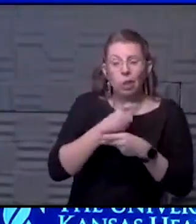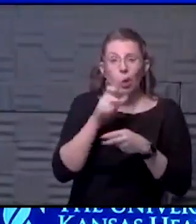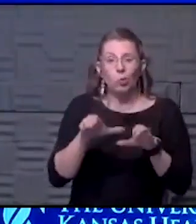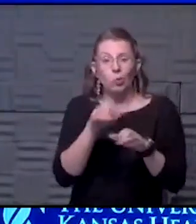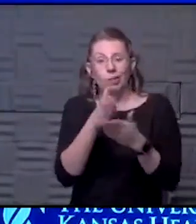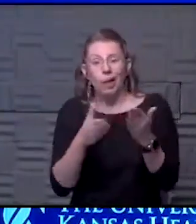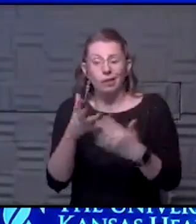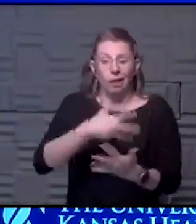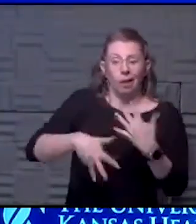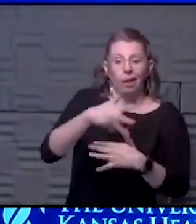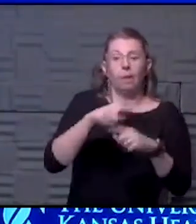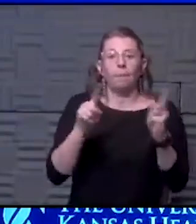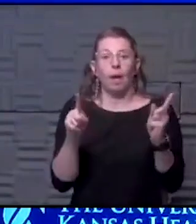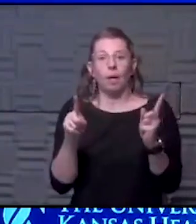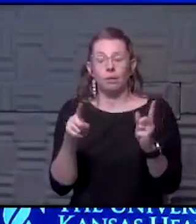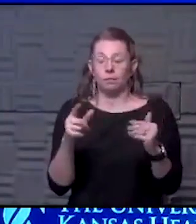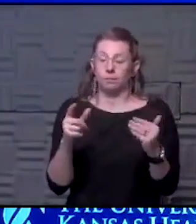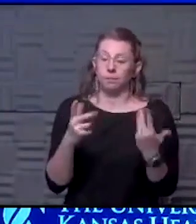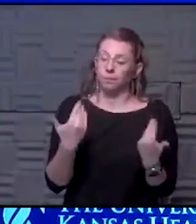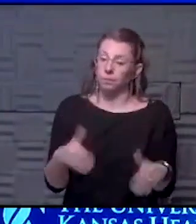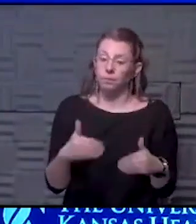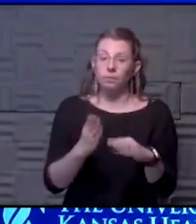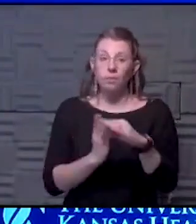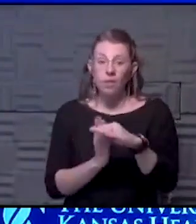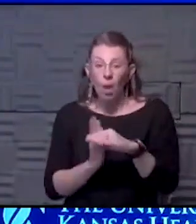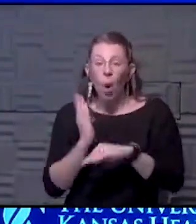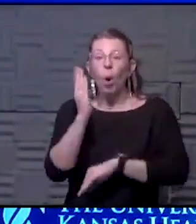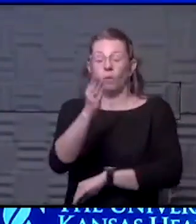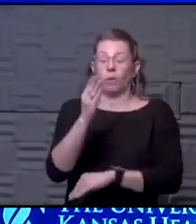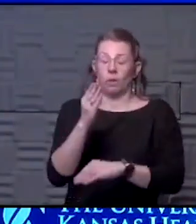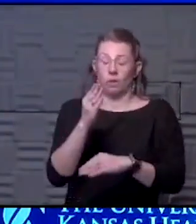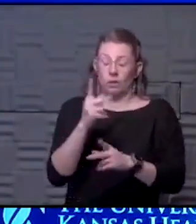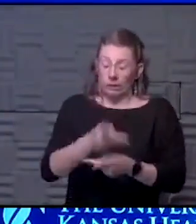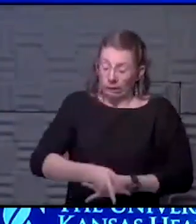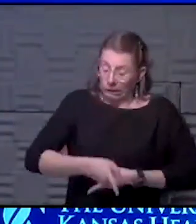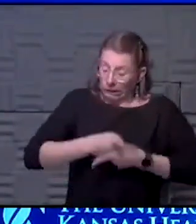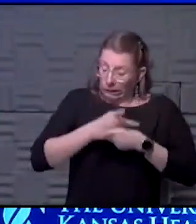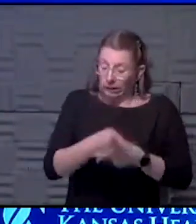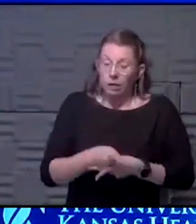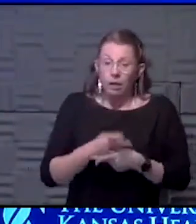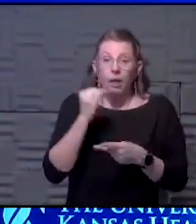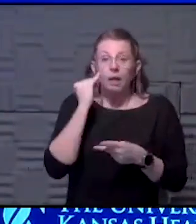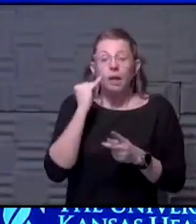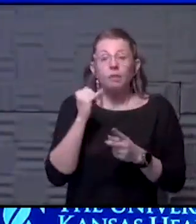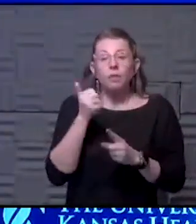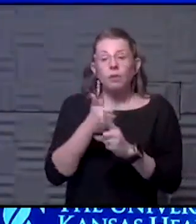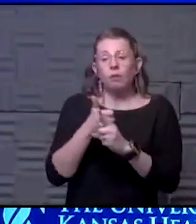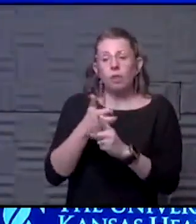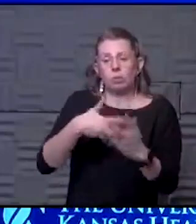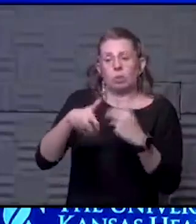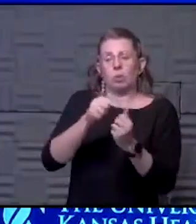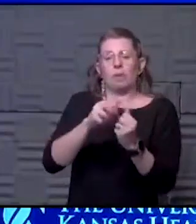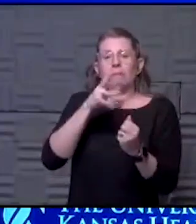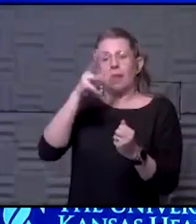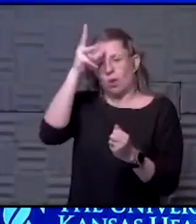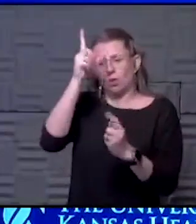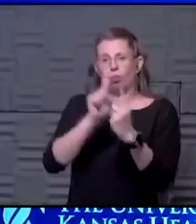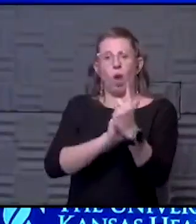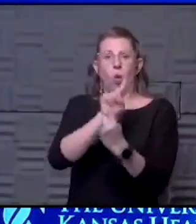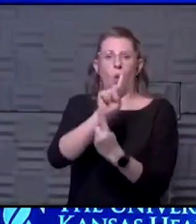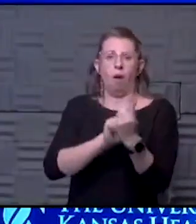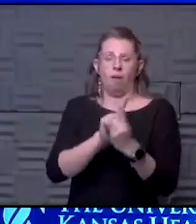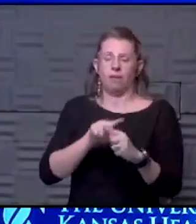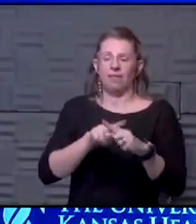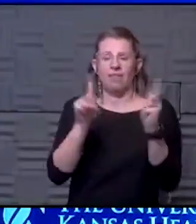things around each other, but that is over an abundance of caution and making sure that, if you're just with your parents, it's a one-on-one situation.